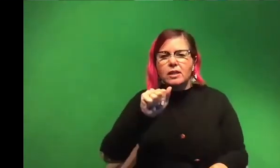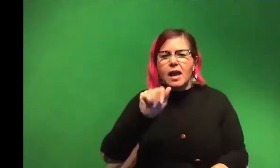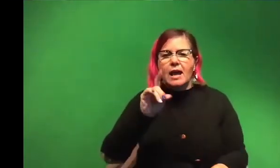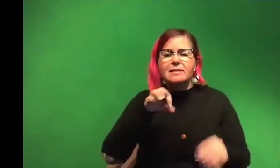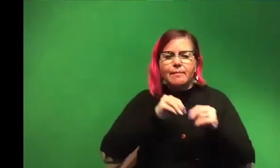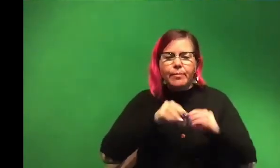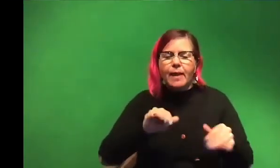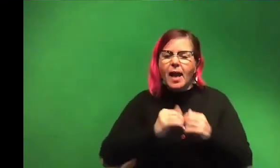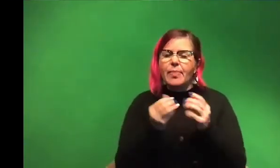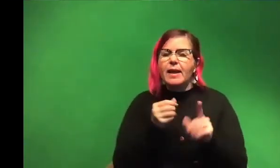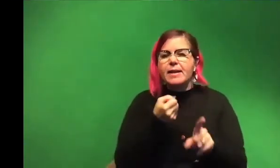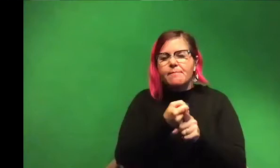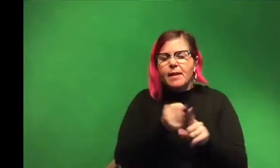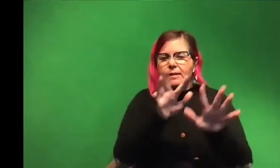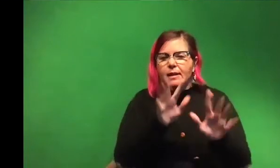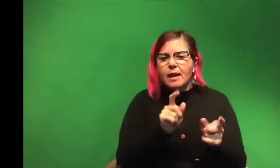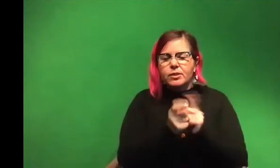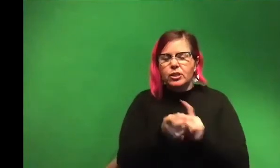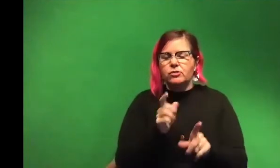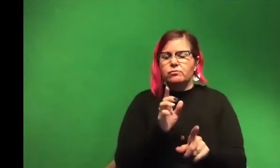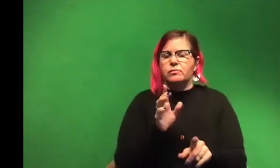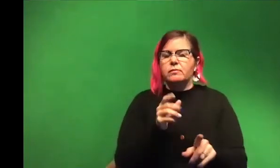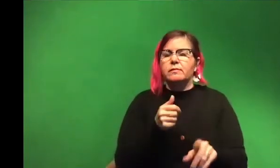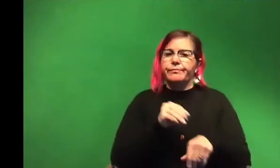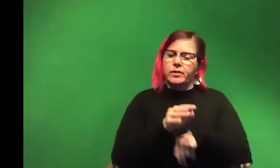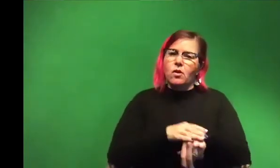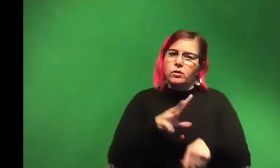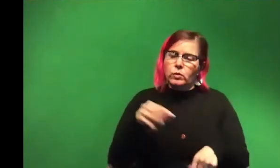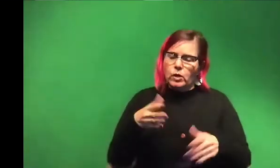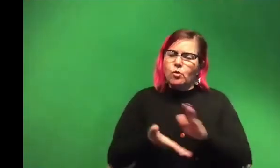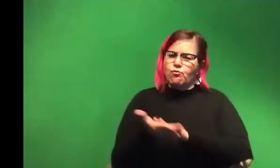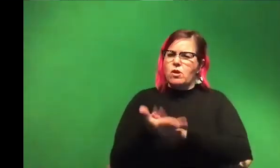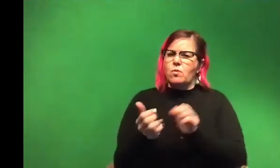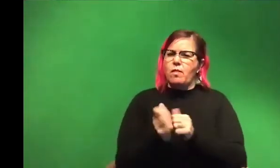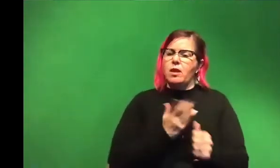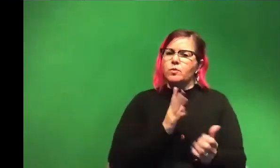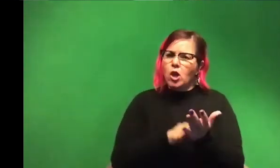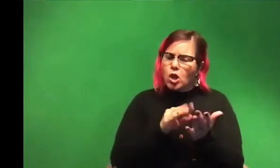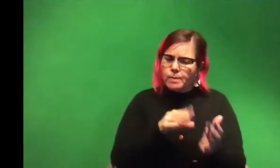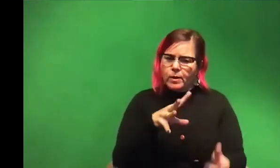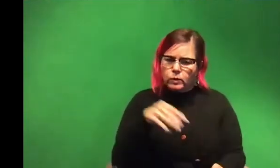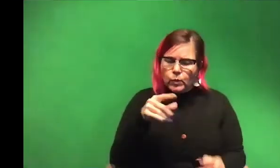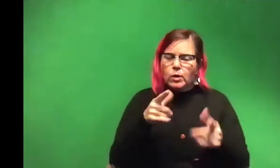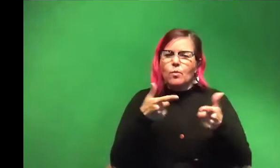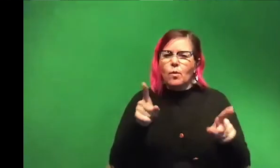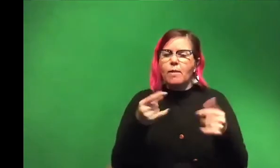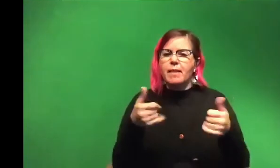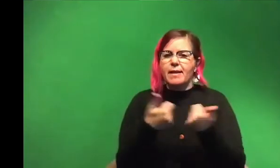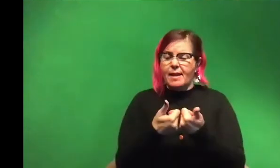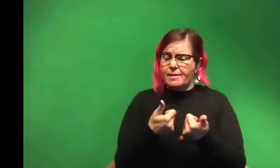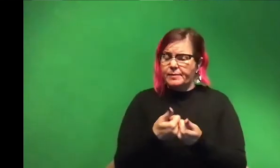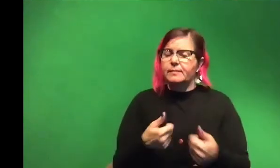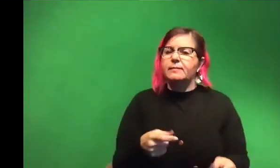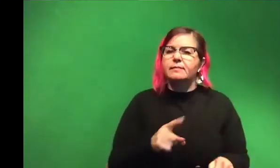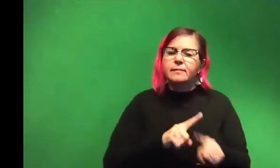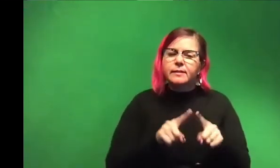how climate change affects squid. He's going to be running that with us. So we're going to learn about squid while playing games, and there will be games for the